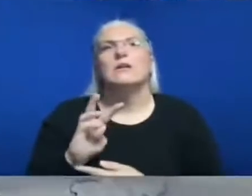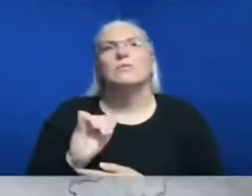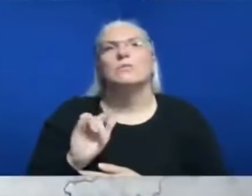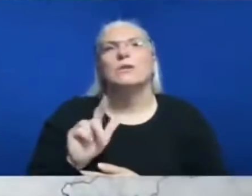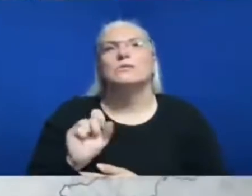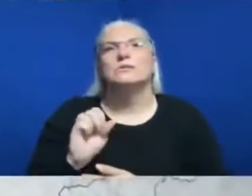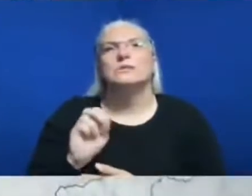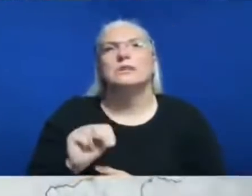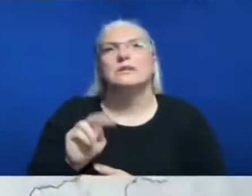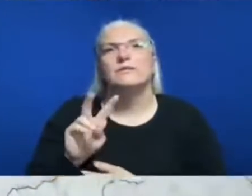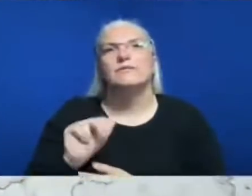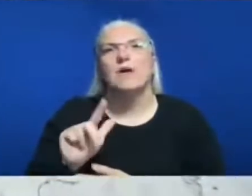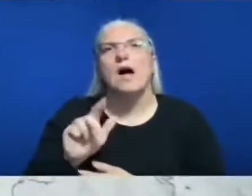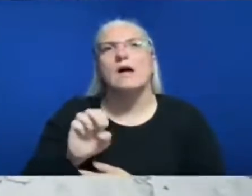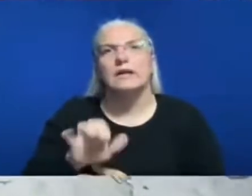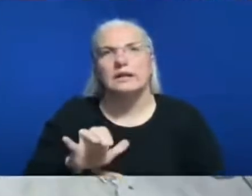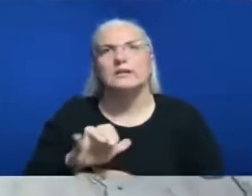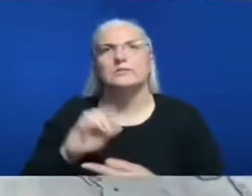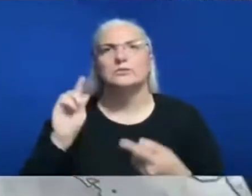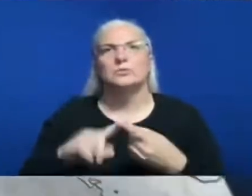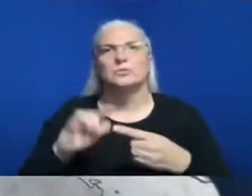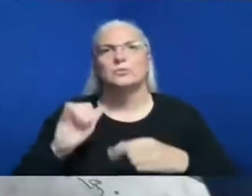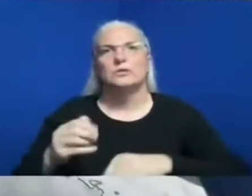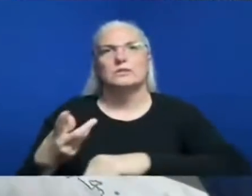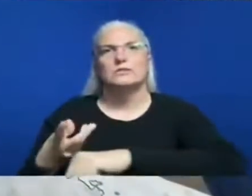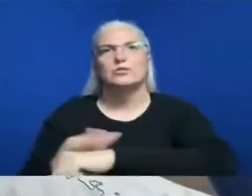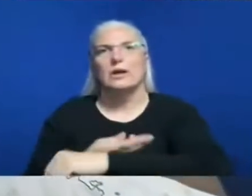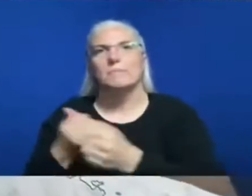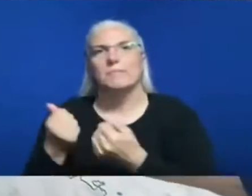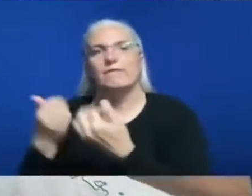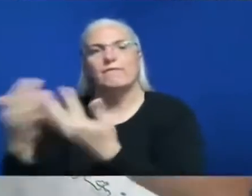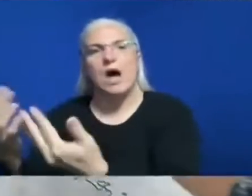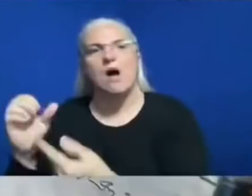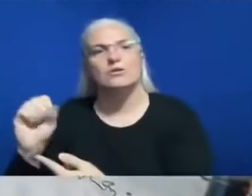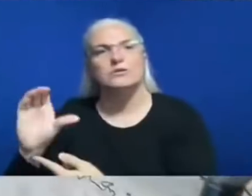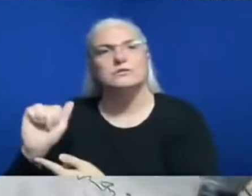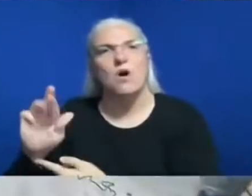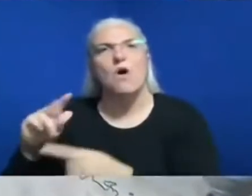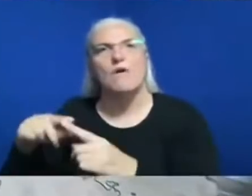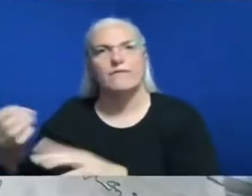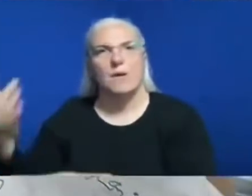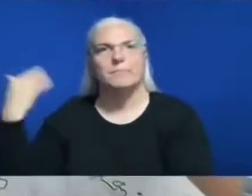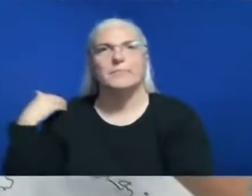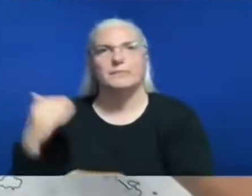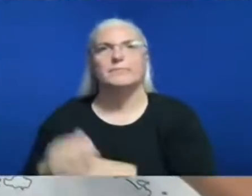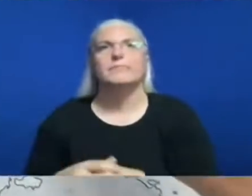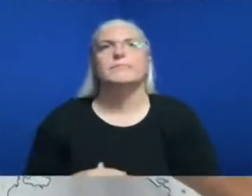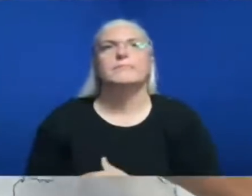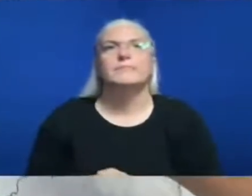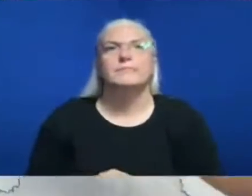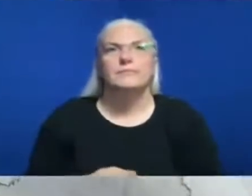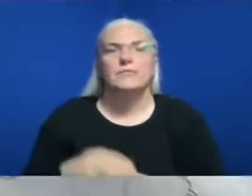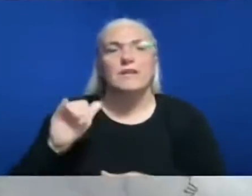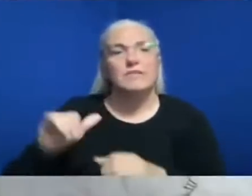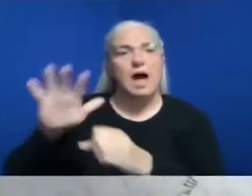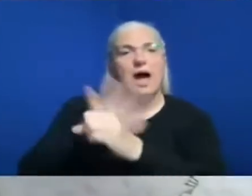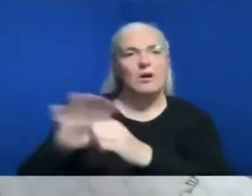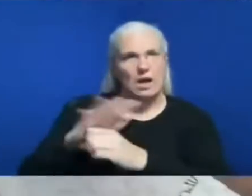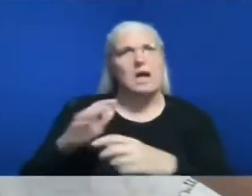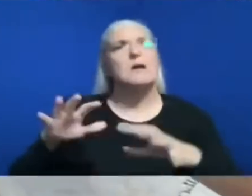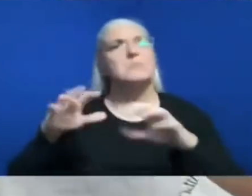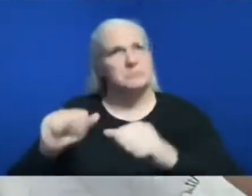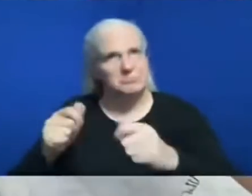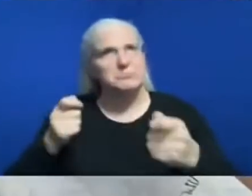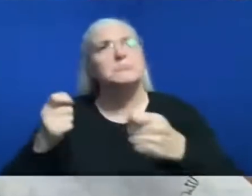Fire Scar and then out to Janesville continues to hold in its containment lines. Lots of firefighters are in position. They have been